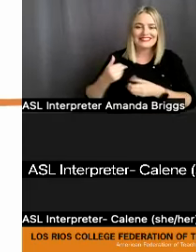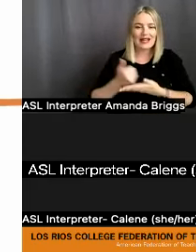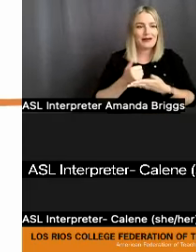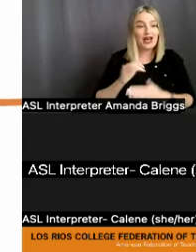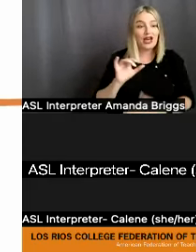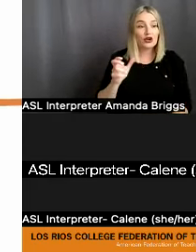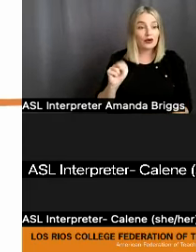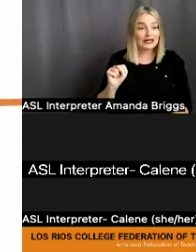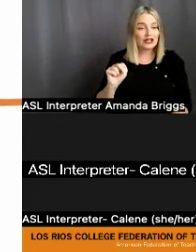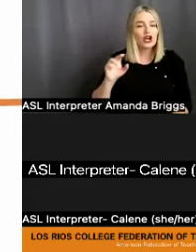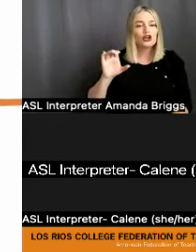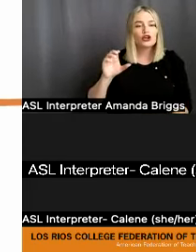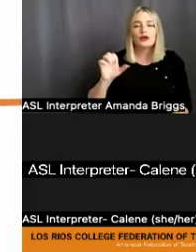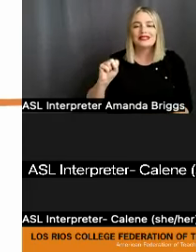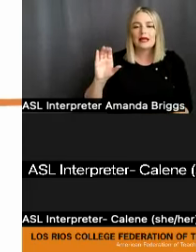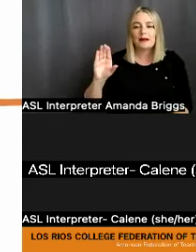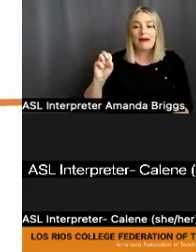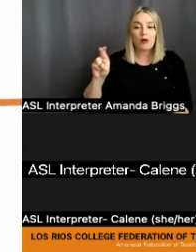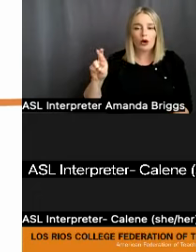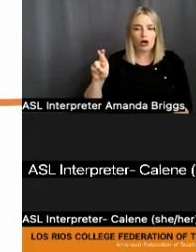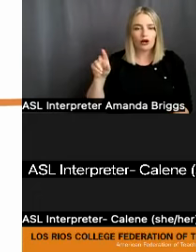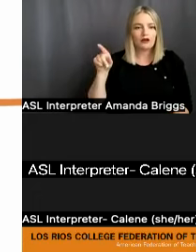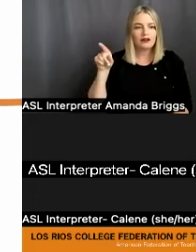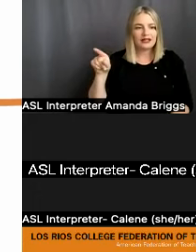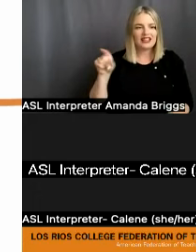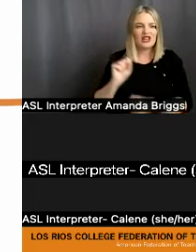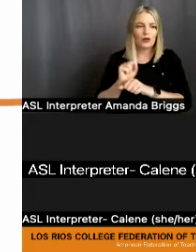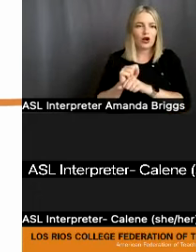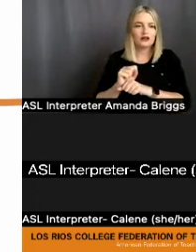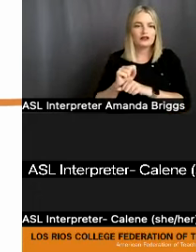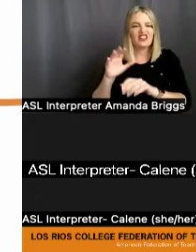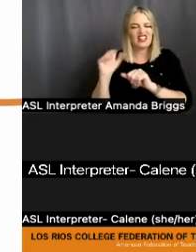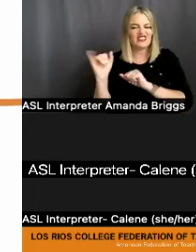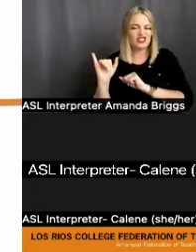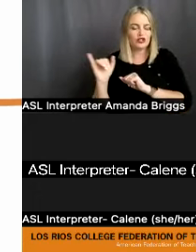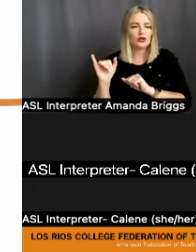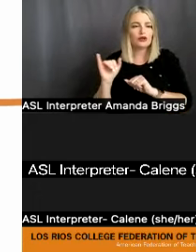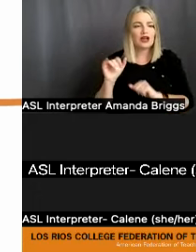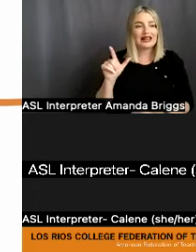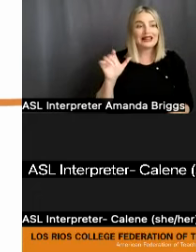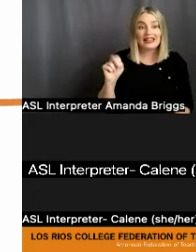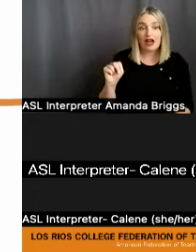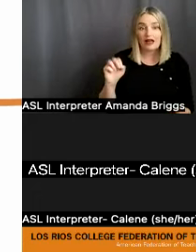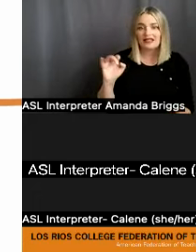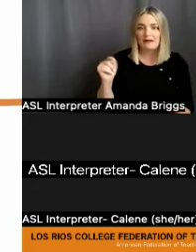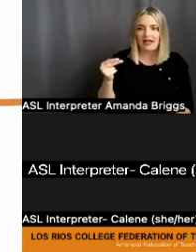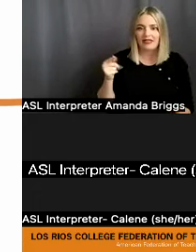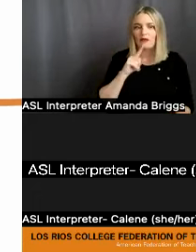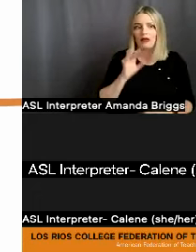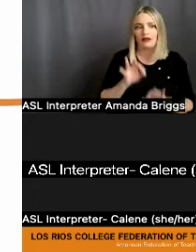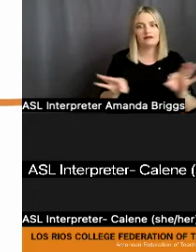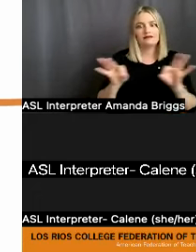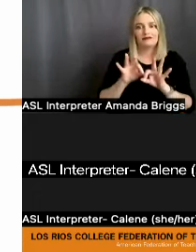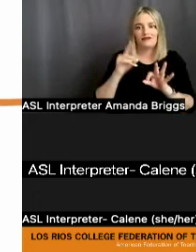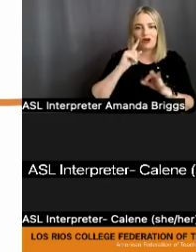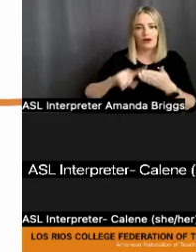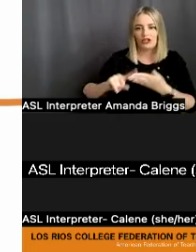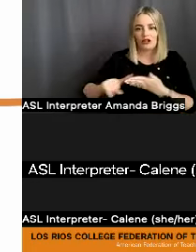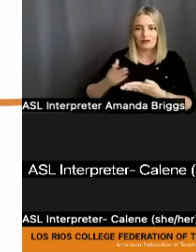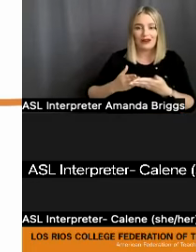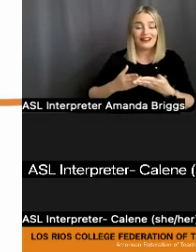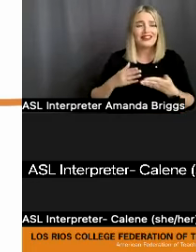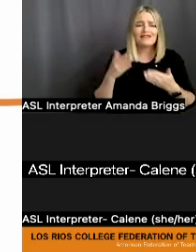Bauer, although he worked on leaves, was also instrumental in the research of this group, as was Leon Smith. And so I really want to take a minute to thank all